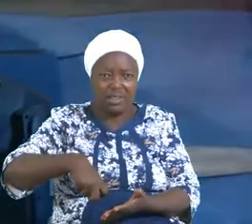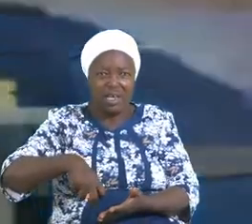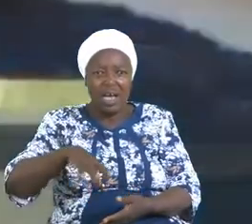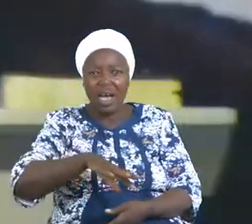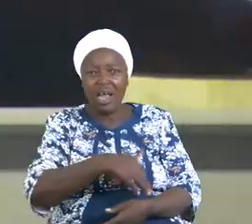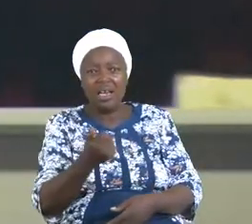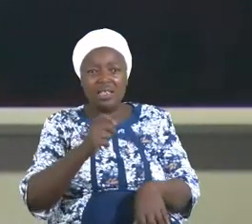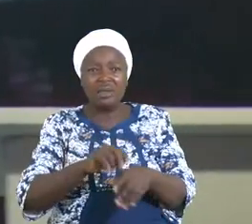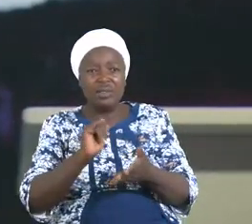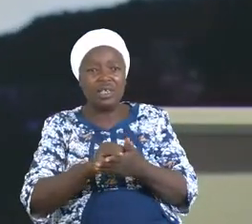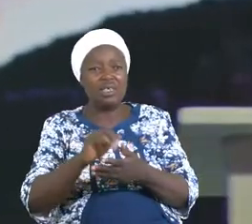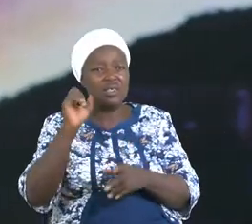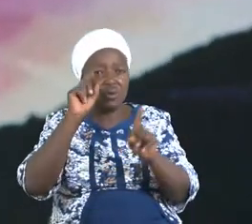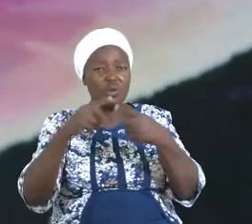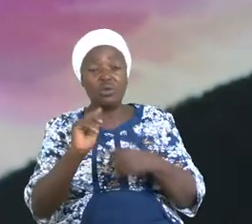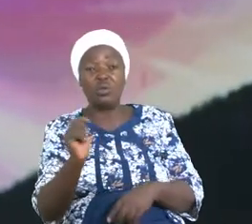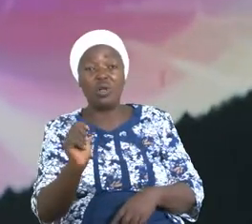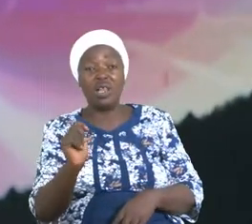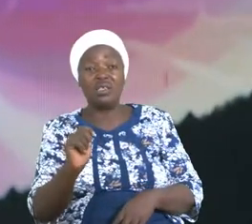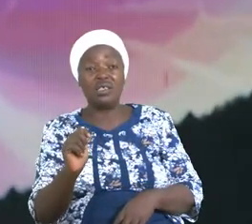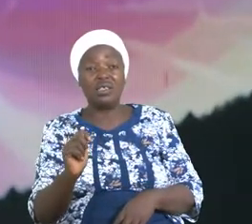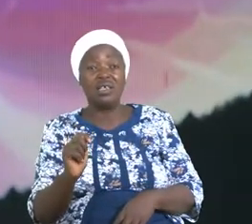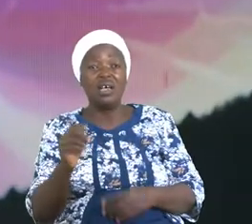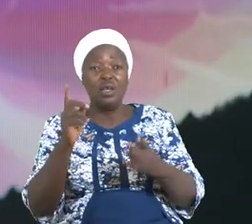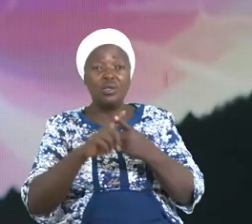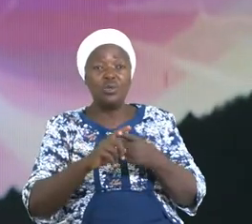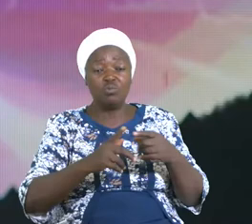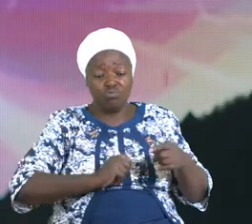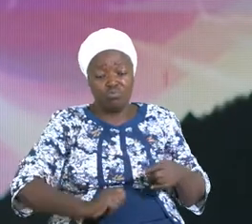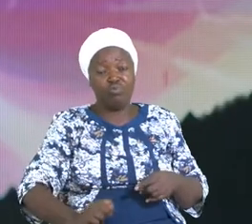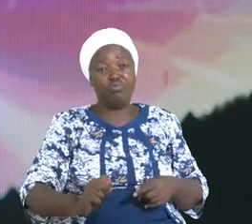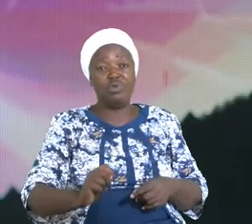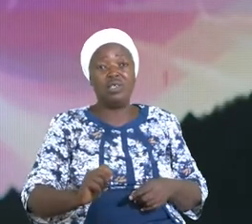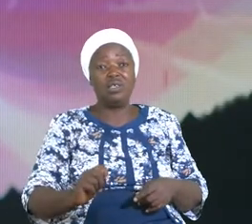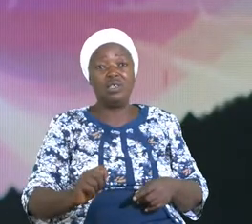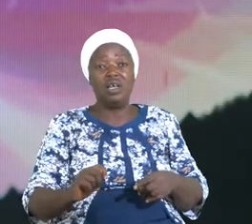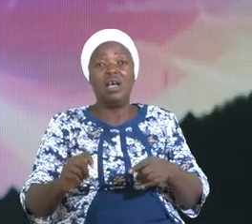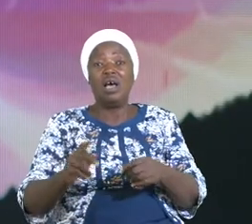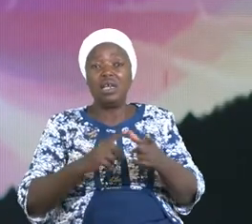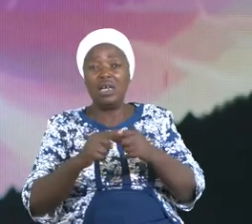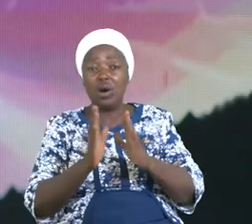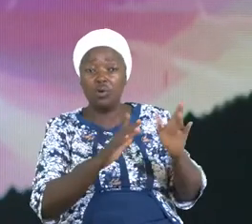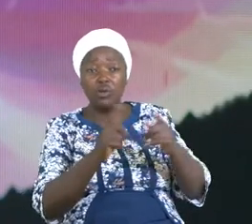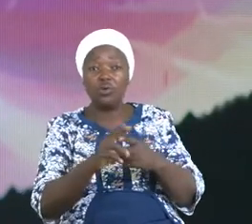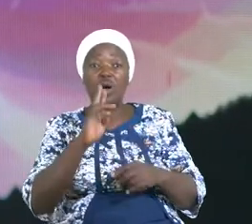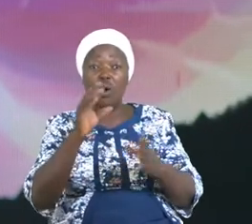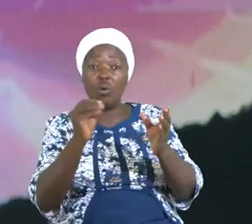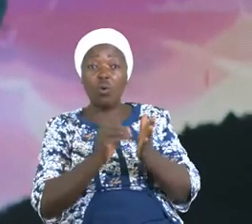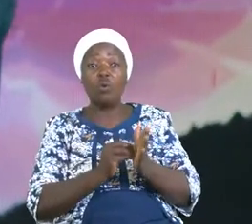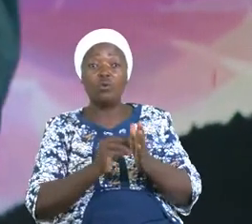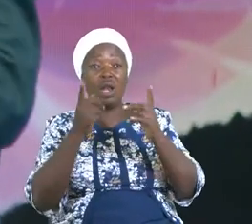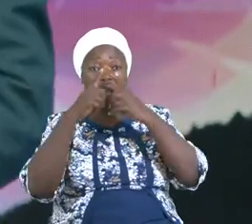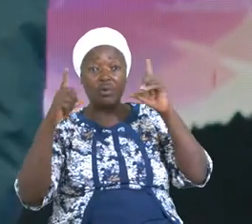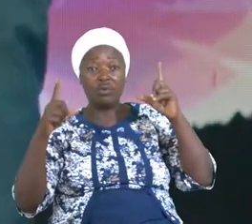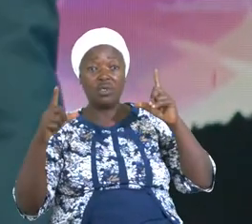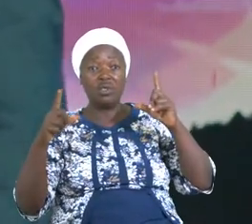the toilet to ease herself, according to her own language, she did it